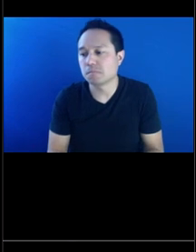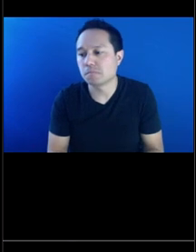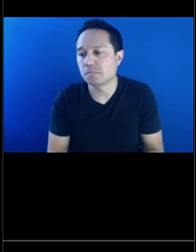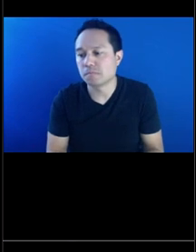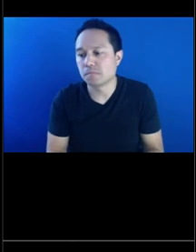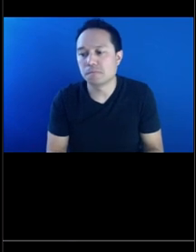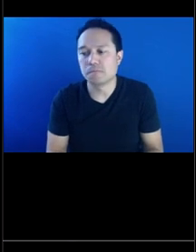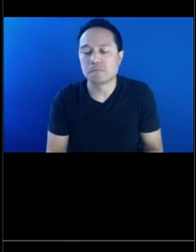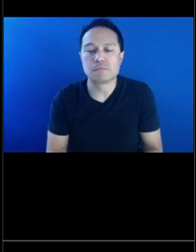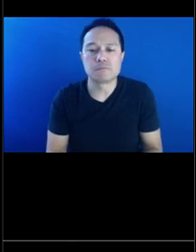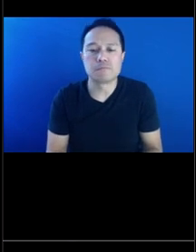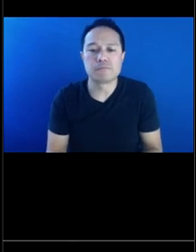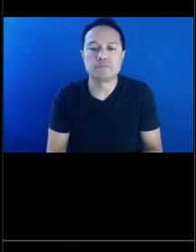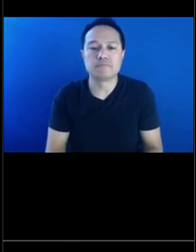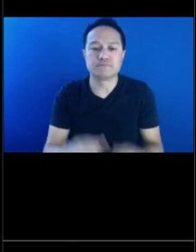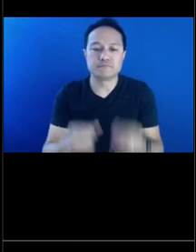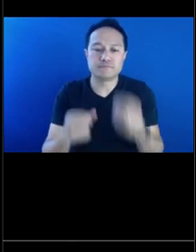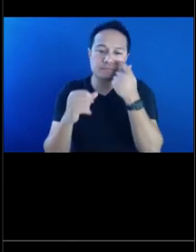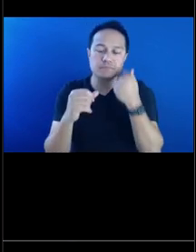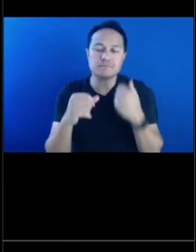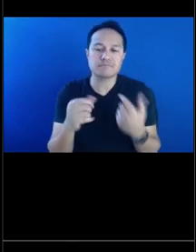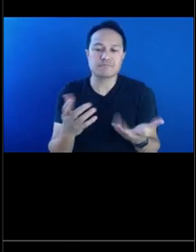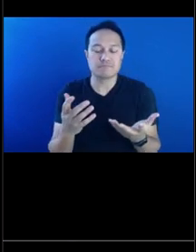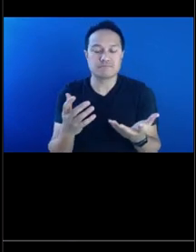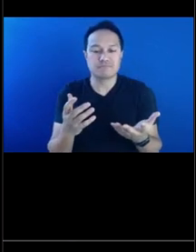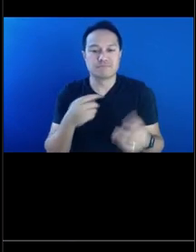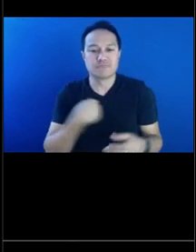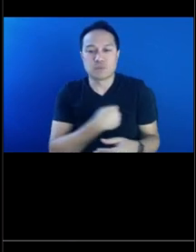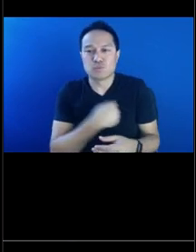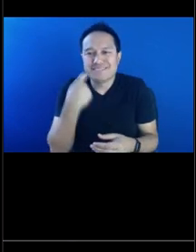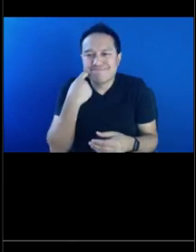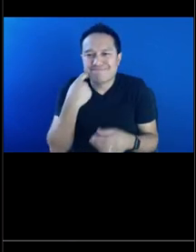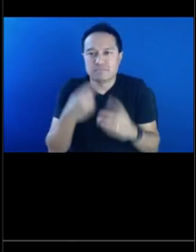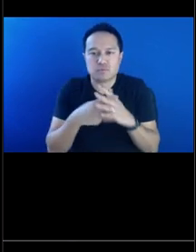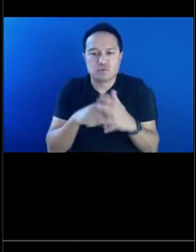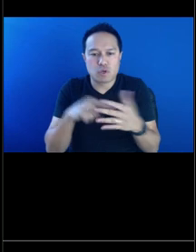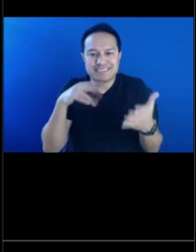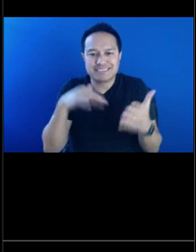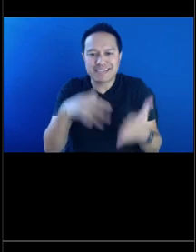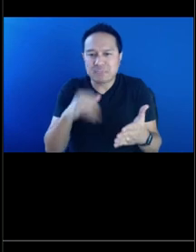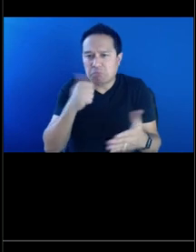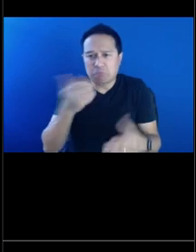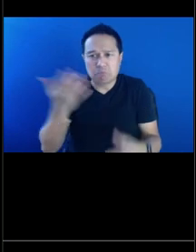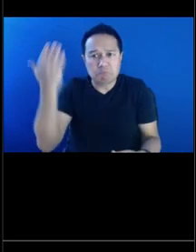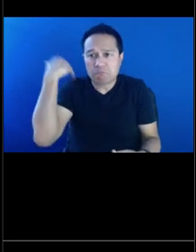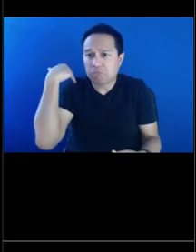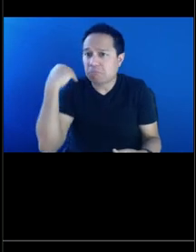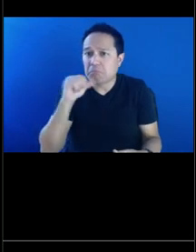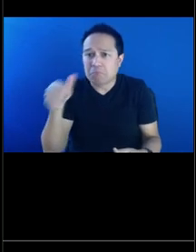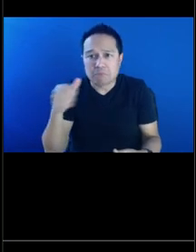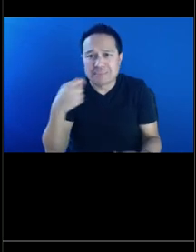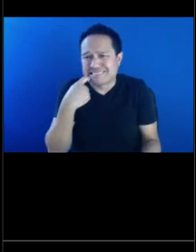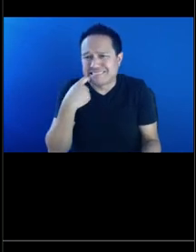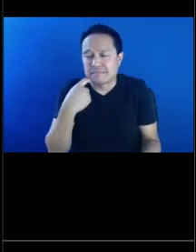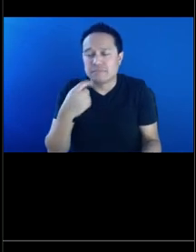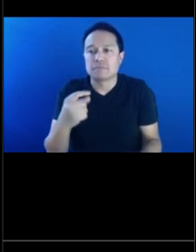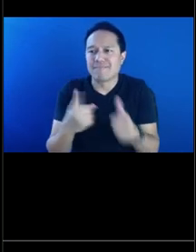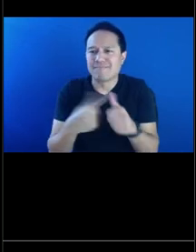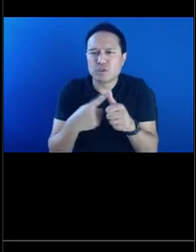islands. And so we just really started studying monk seals not all that long ago. The first surveys were conducted